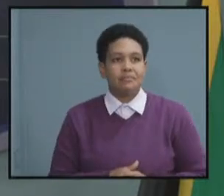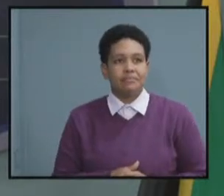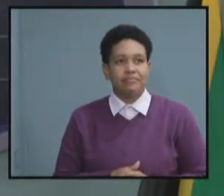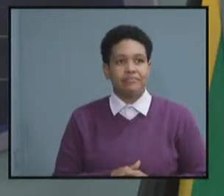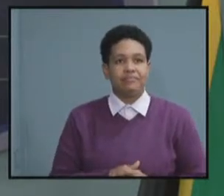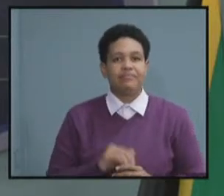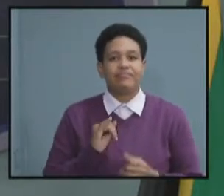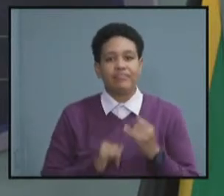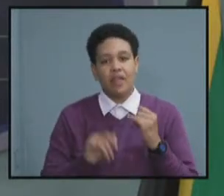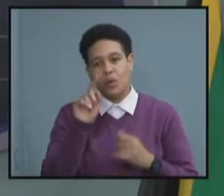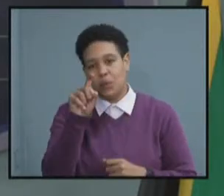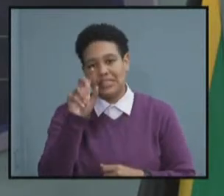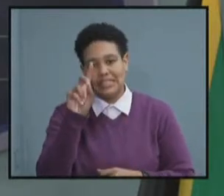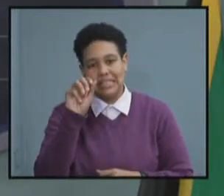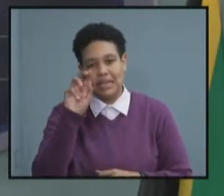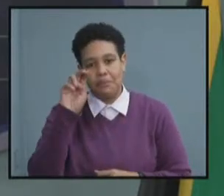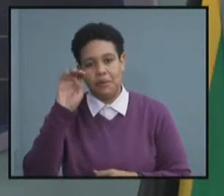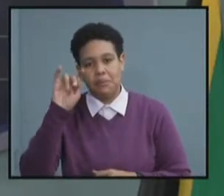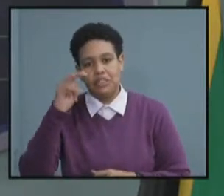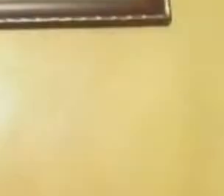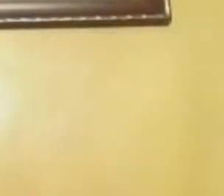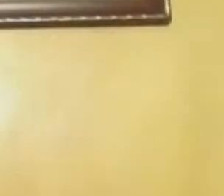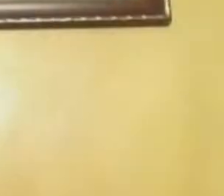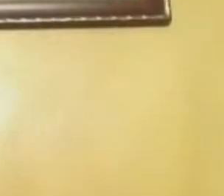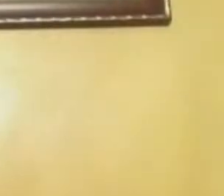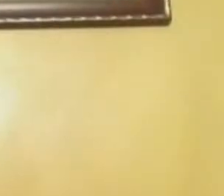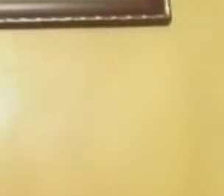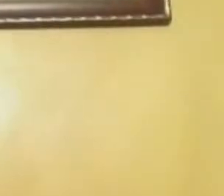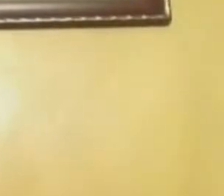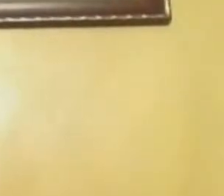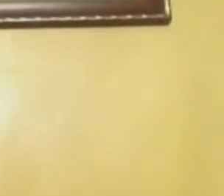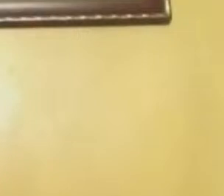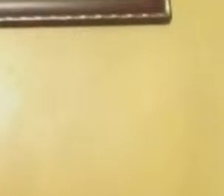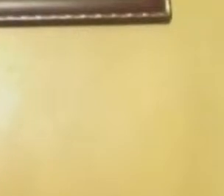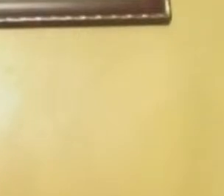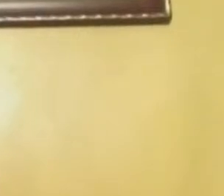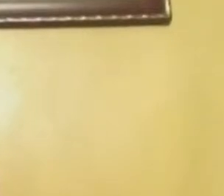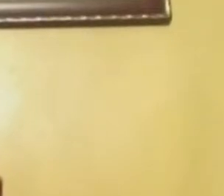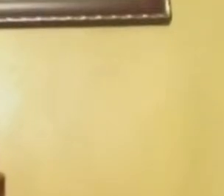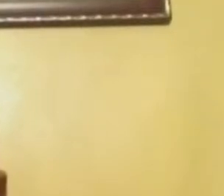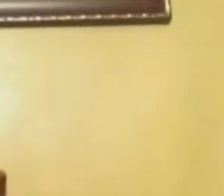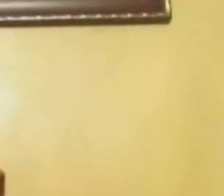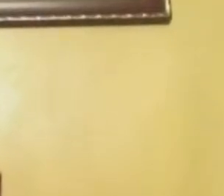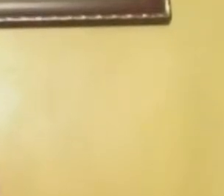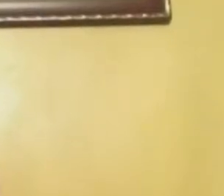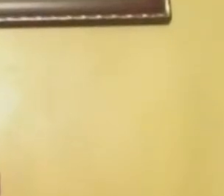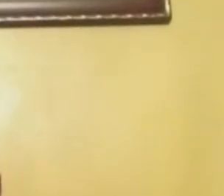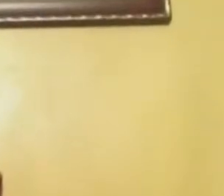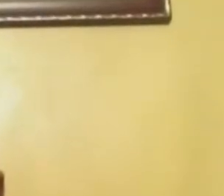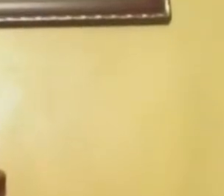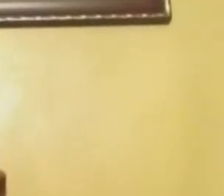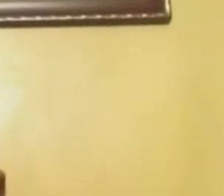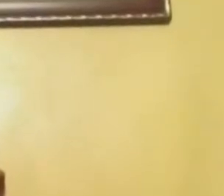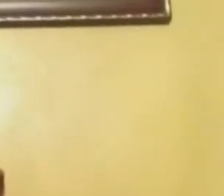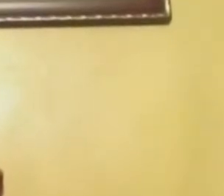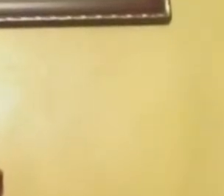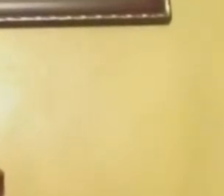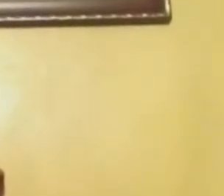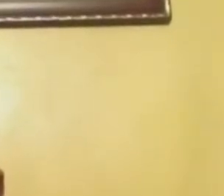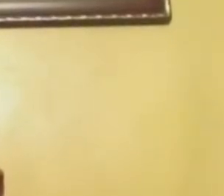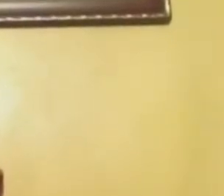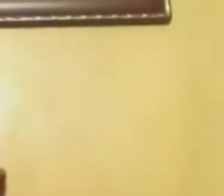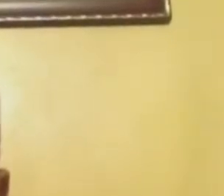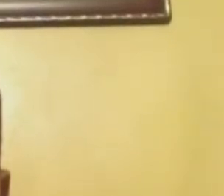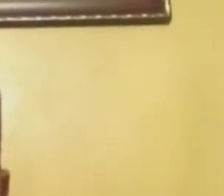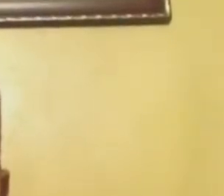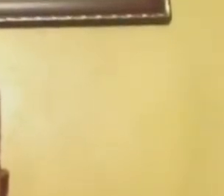Damon Mitchell, the Gleaner Company. Thank you so very much, Prime Minister. You mentioned earlier that we'll be having 40 deportees coming in another week.